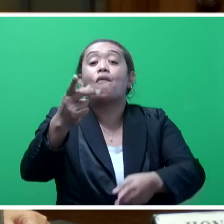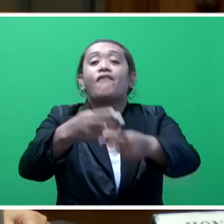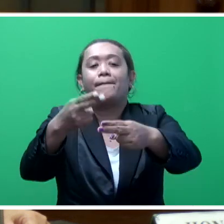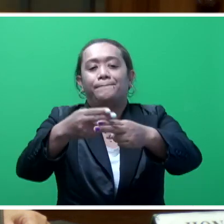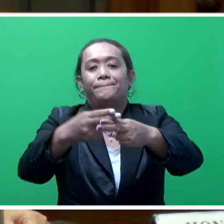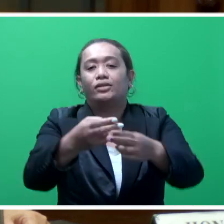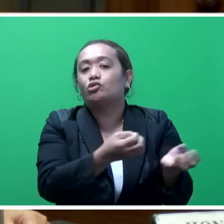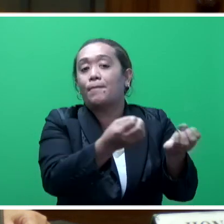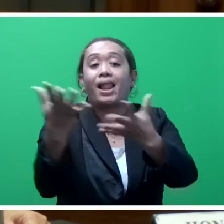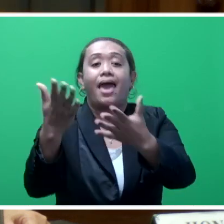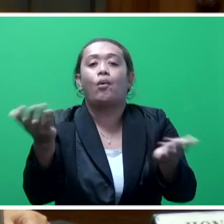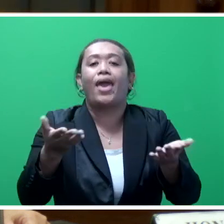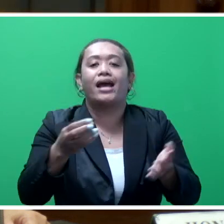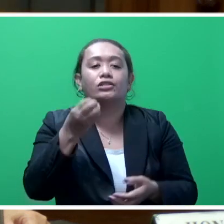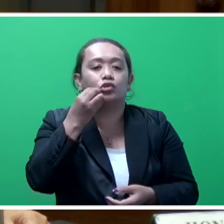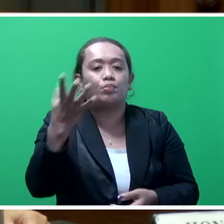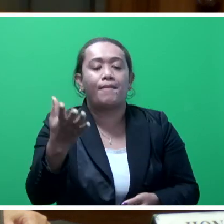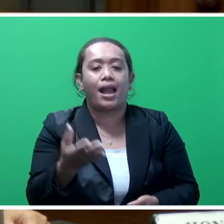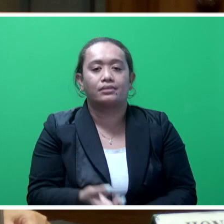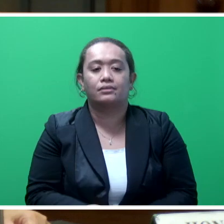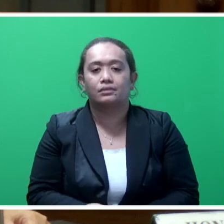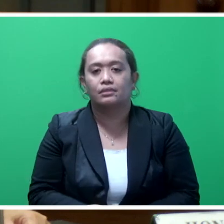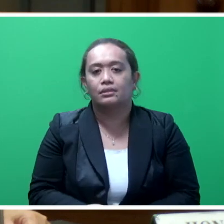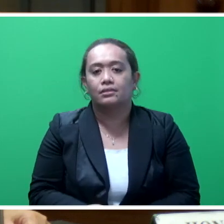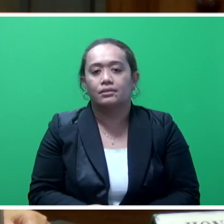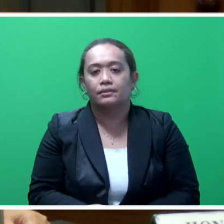supermarkets. So, Mr. Speaker, in the